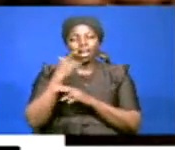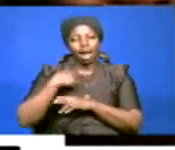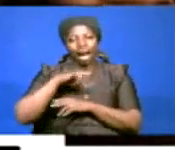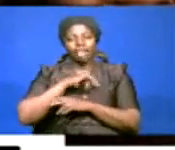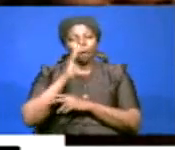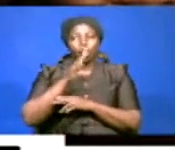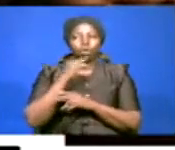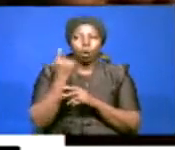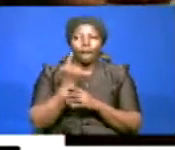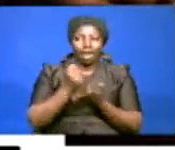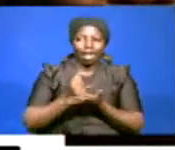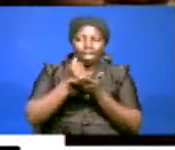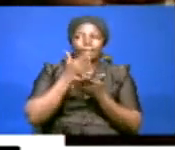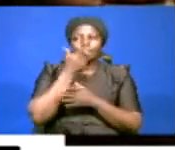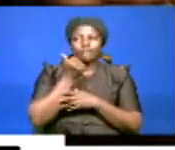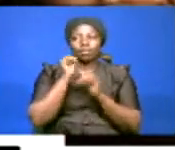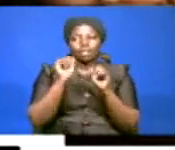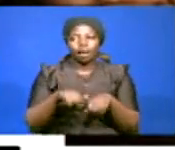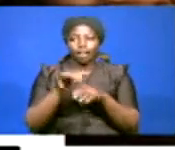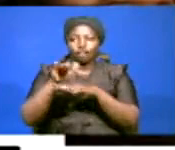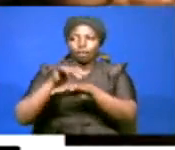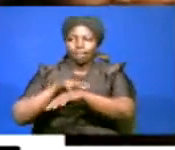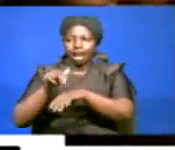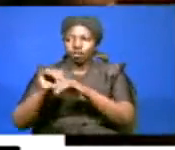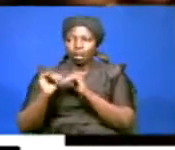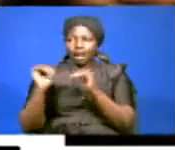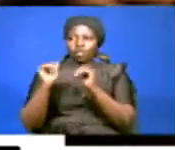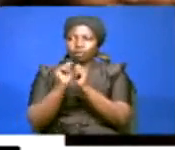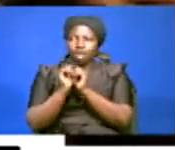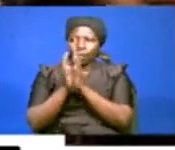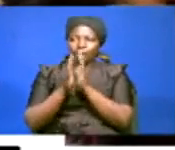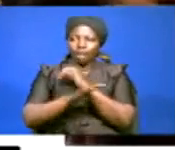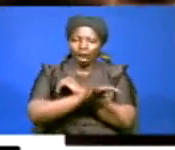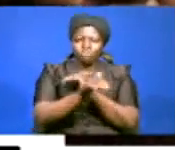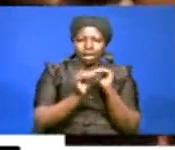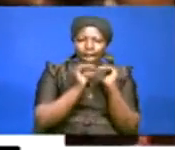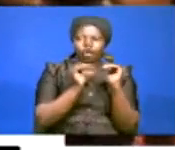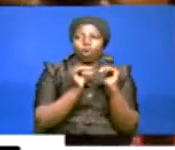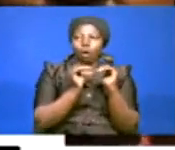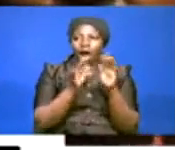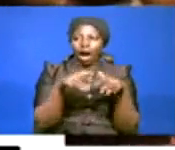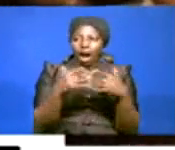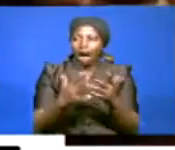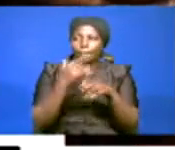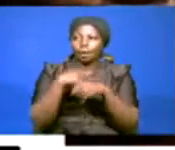can from a national level together with the county level by